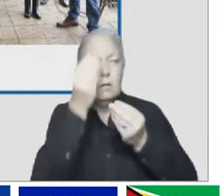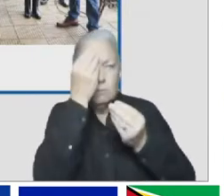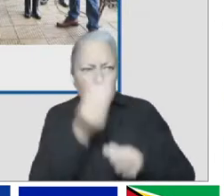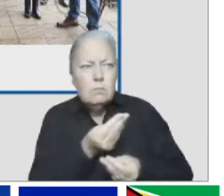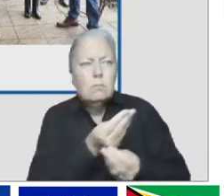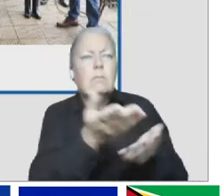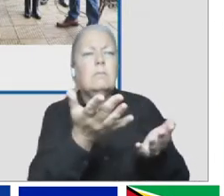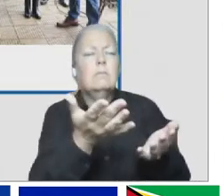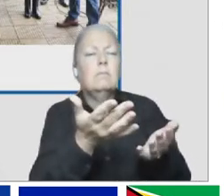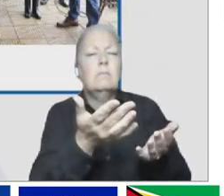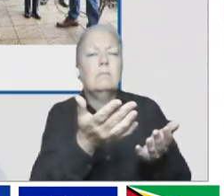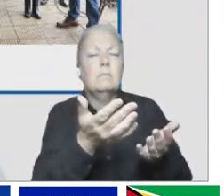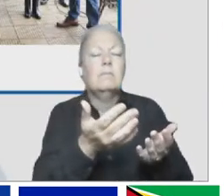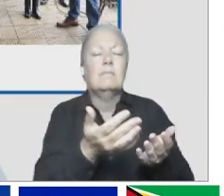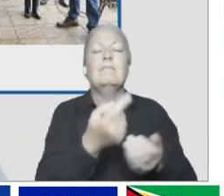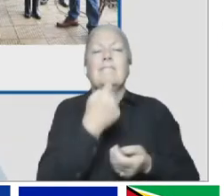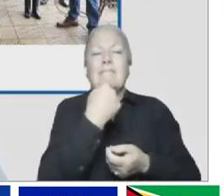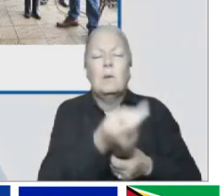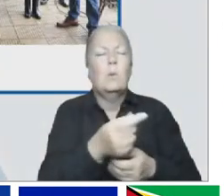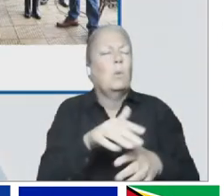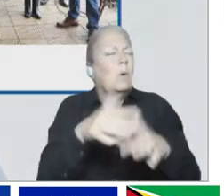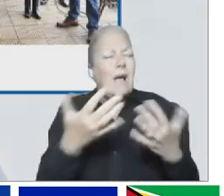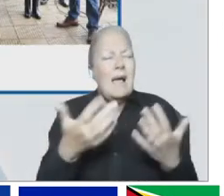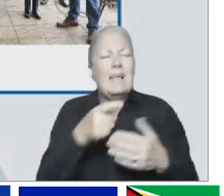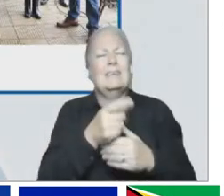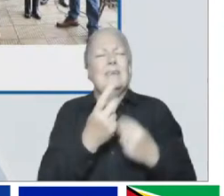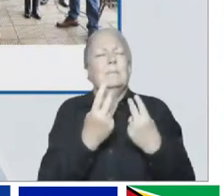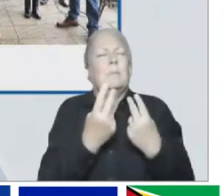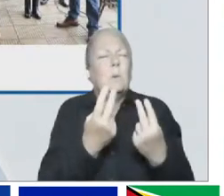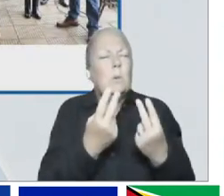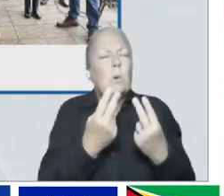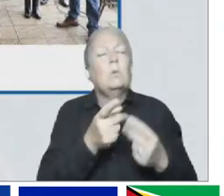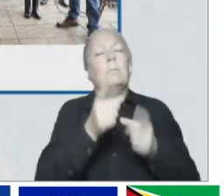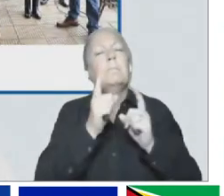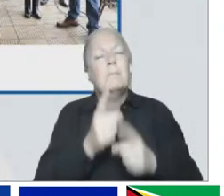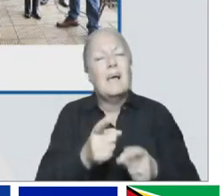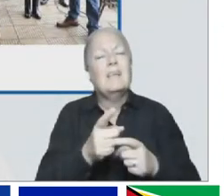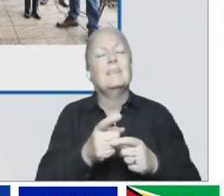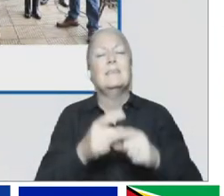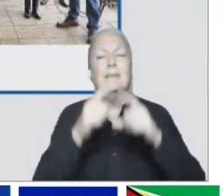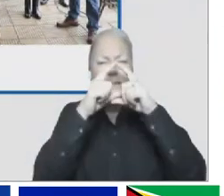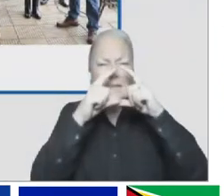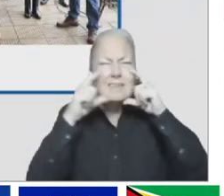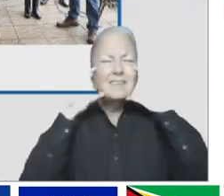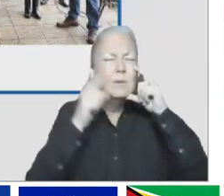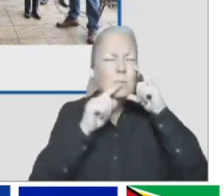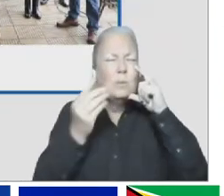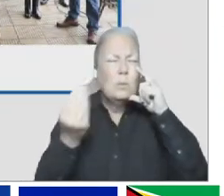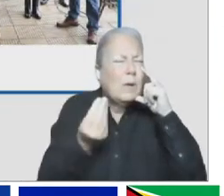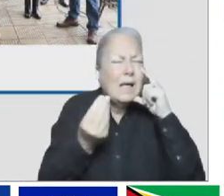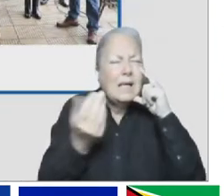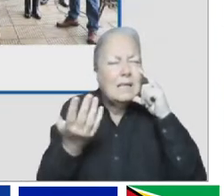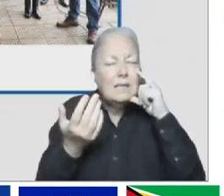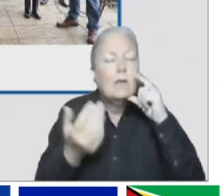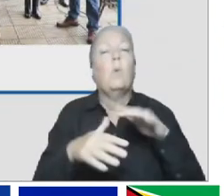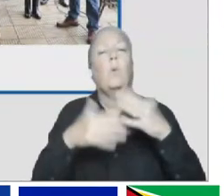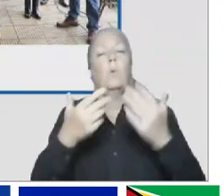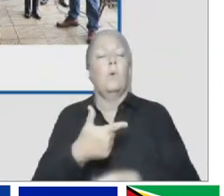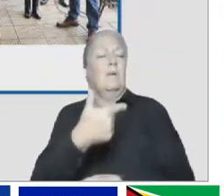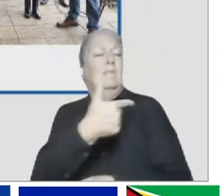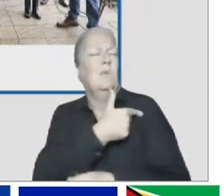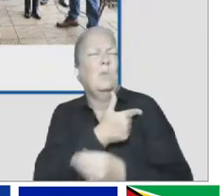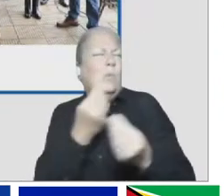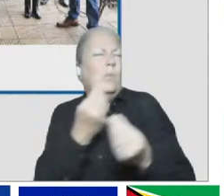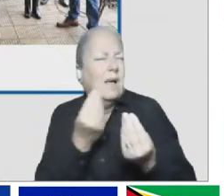of correctly using the mask, of getting the vaccine, of keeping social